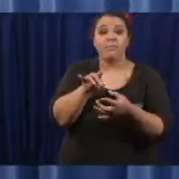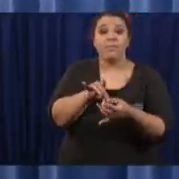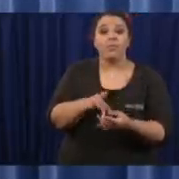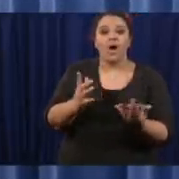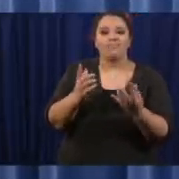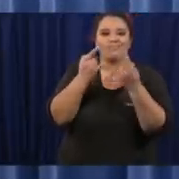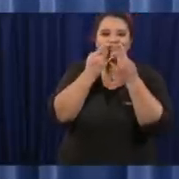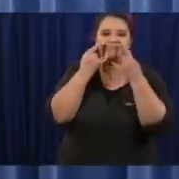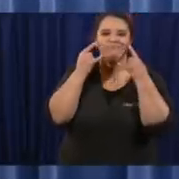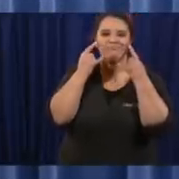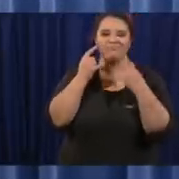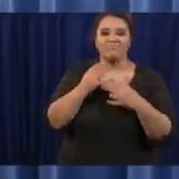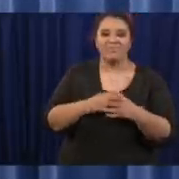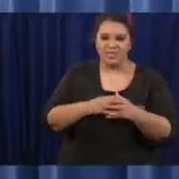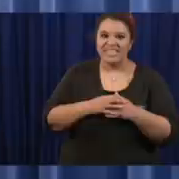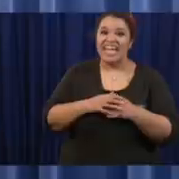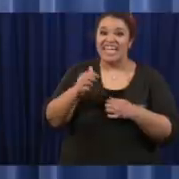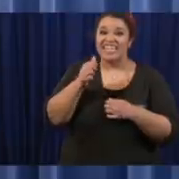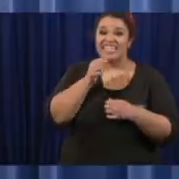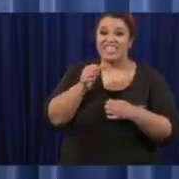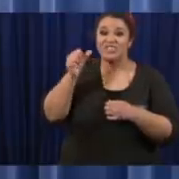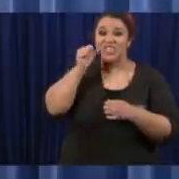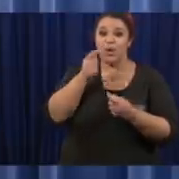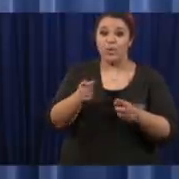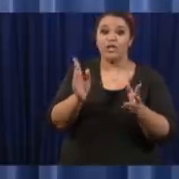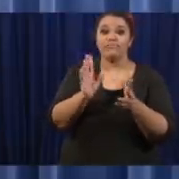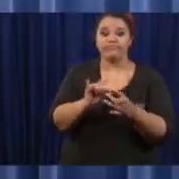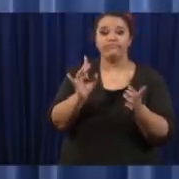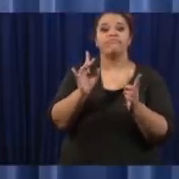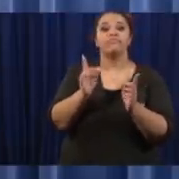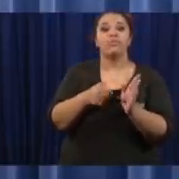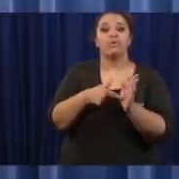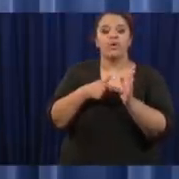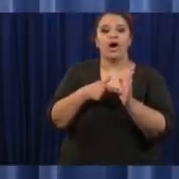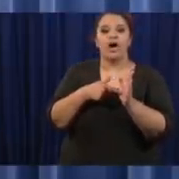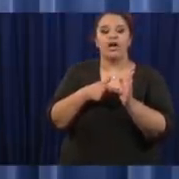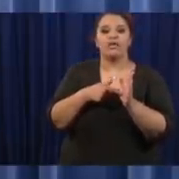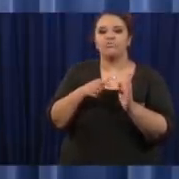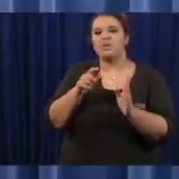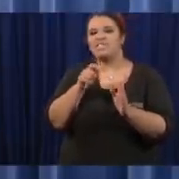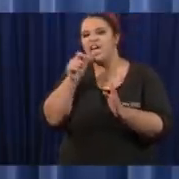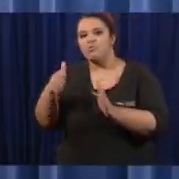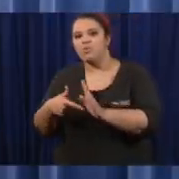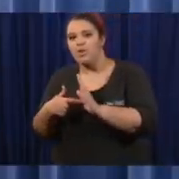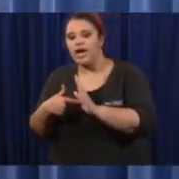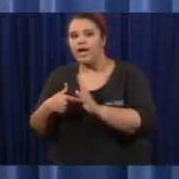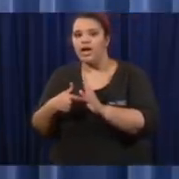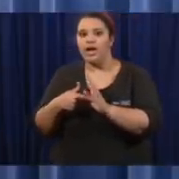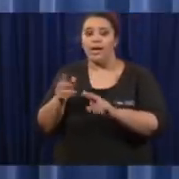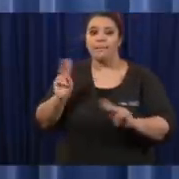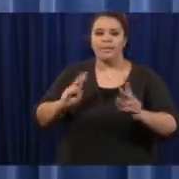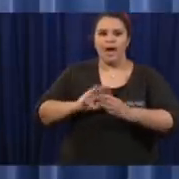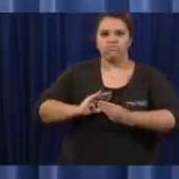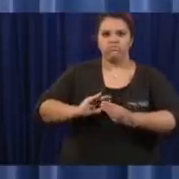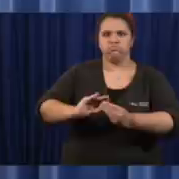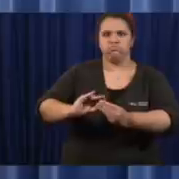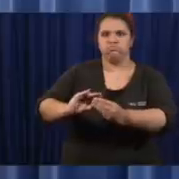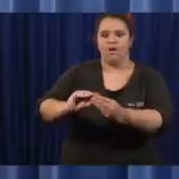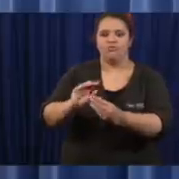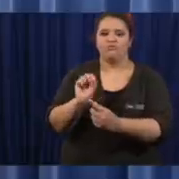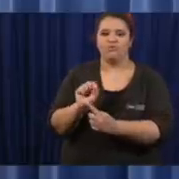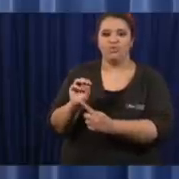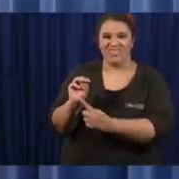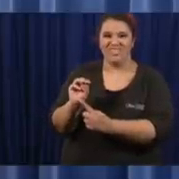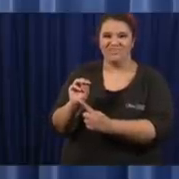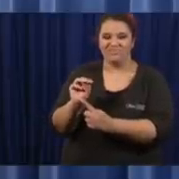It created quite a firestorm yesterday on social media, both for and against masks during your comments yesterday. And I spoke to a business owner